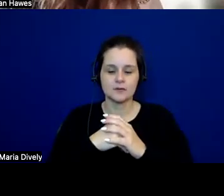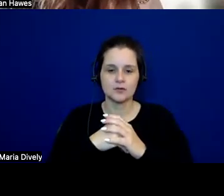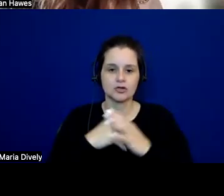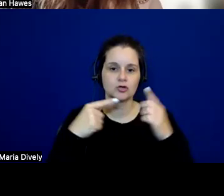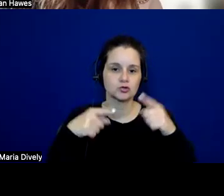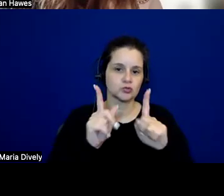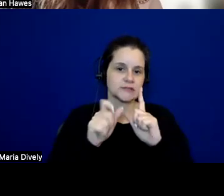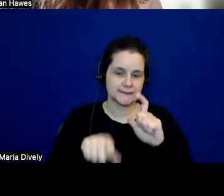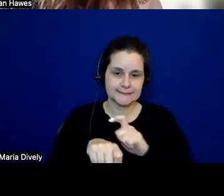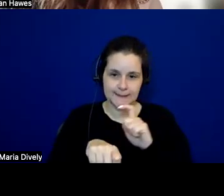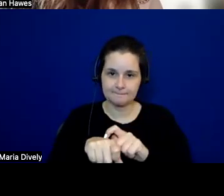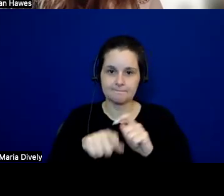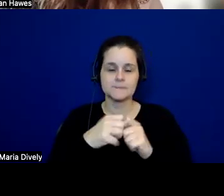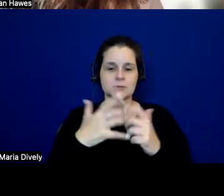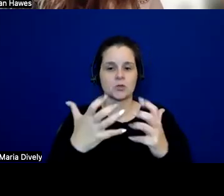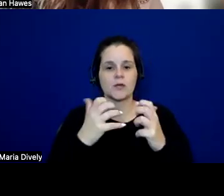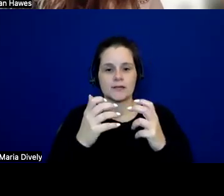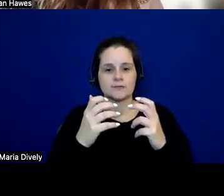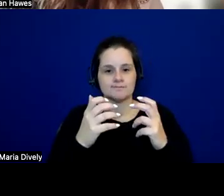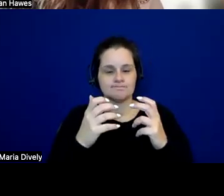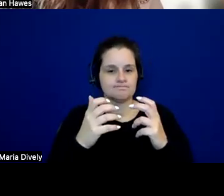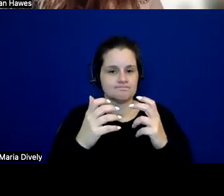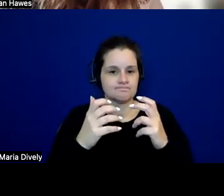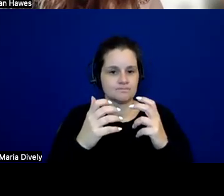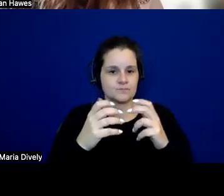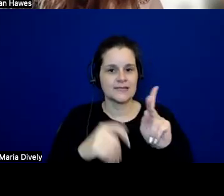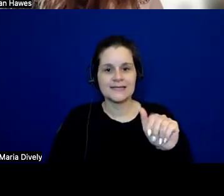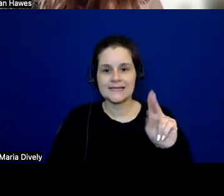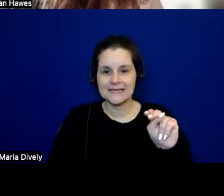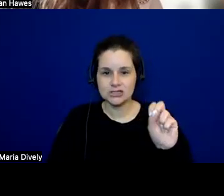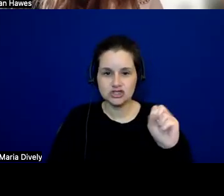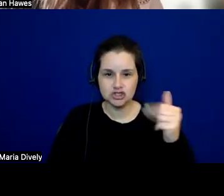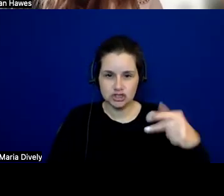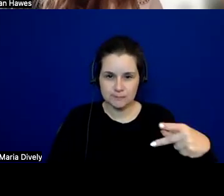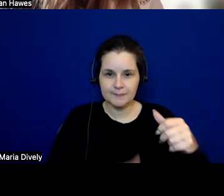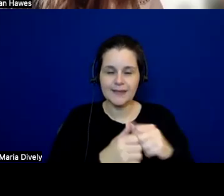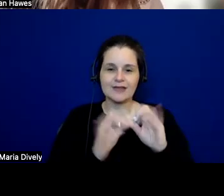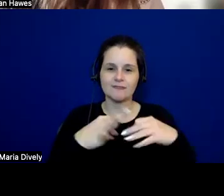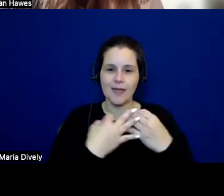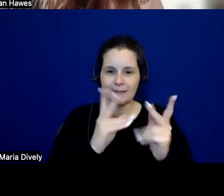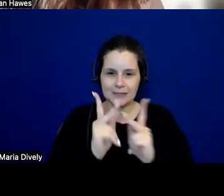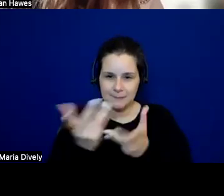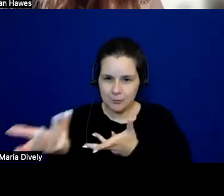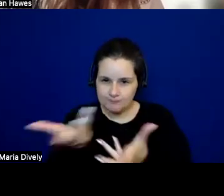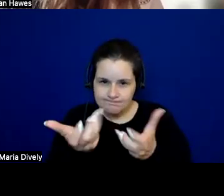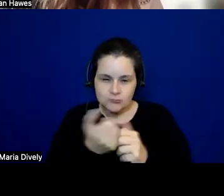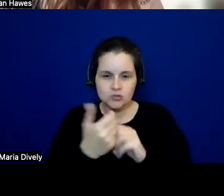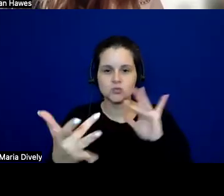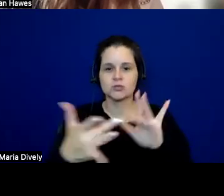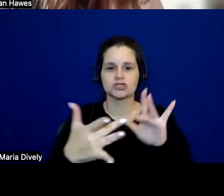during these times is that you just want to keep extending kinship and family to folks, is that just reach out.